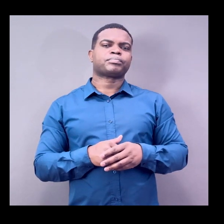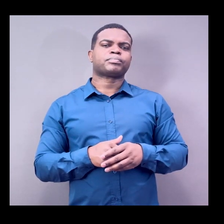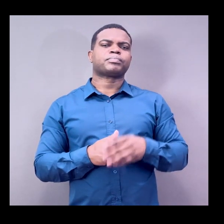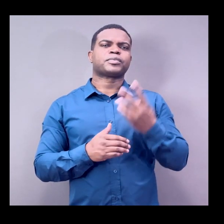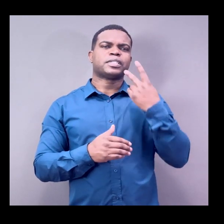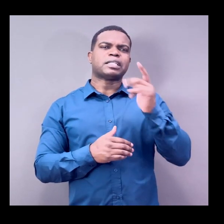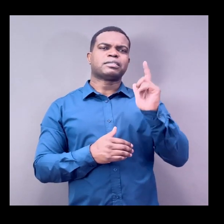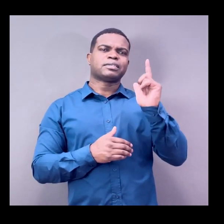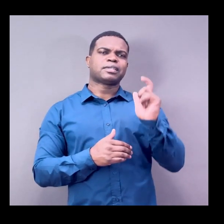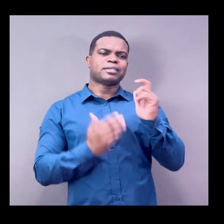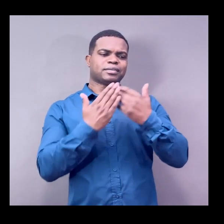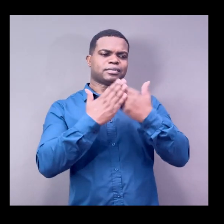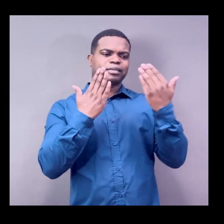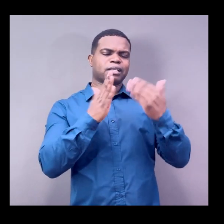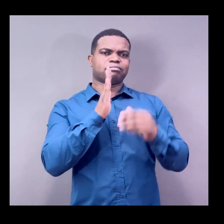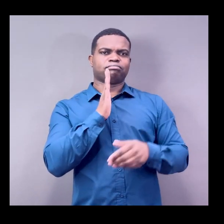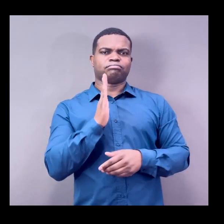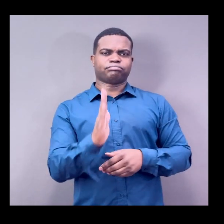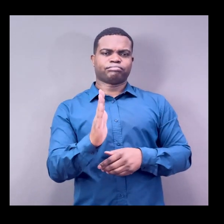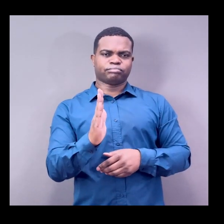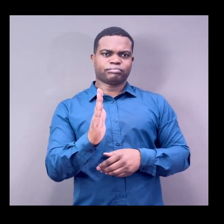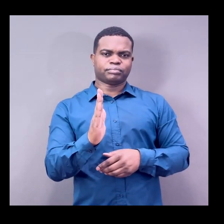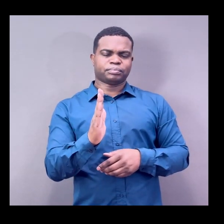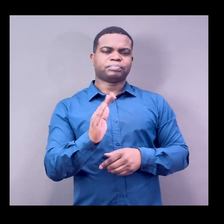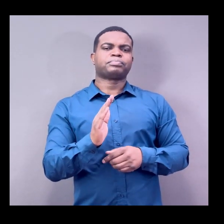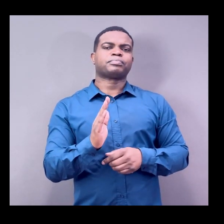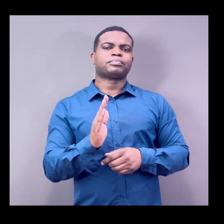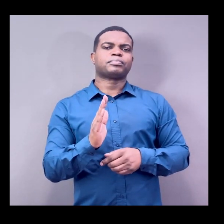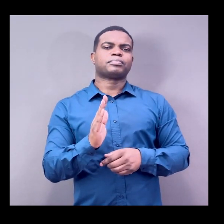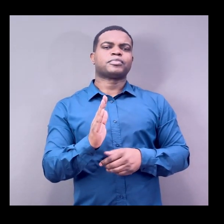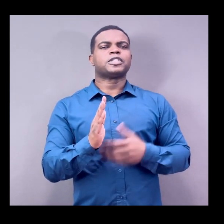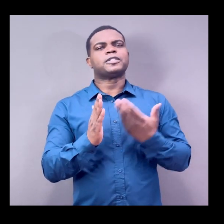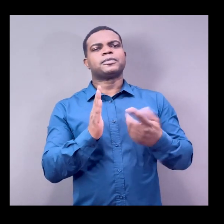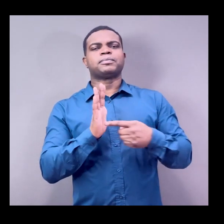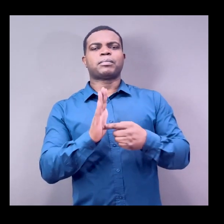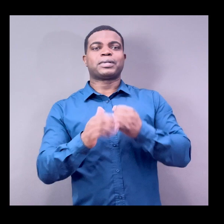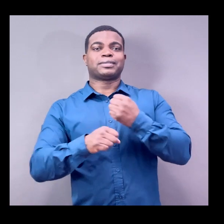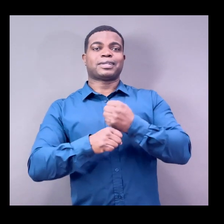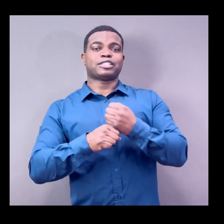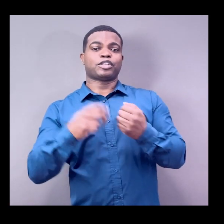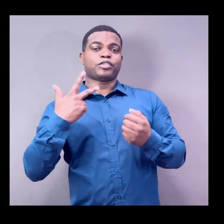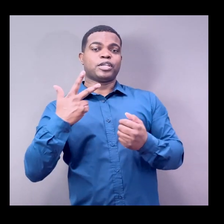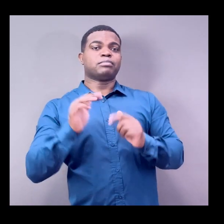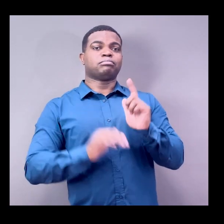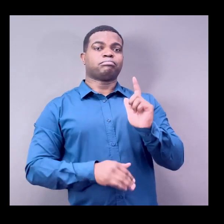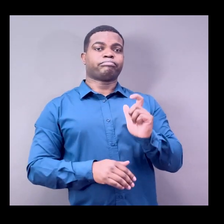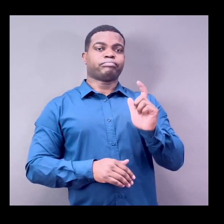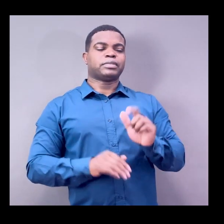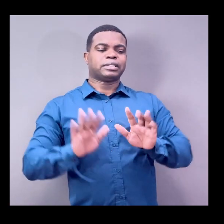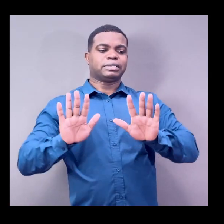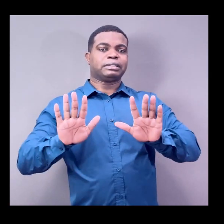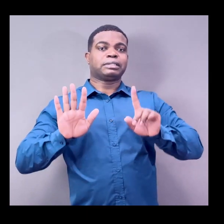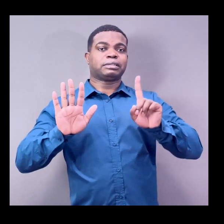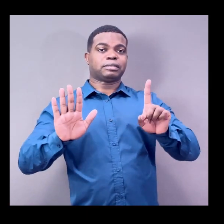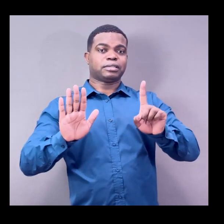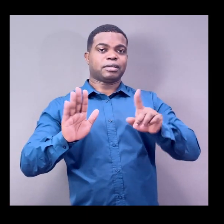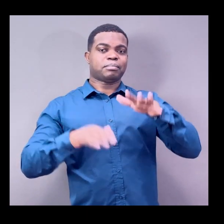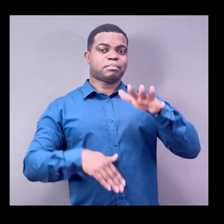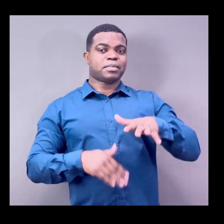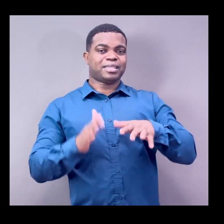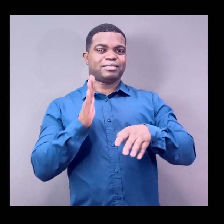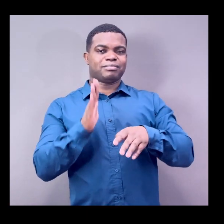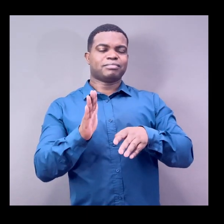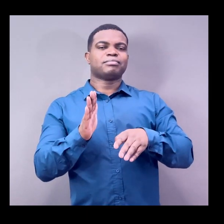task, you would see that from the start date, for instance, the task 3 is 16th of May. So let's